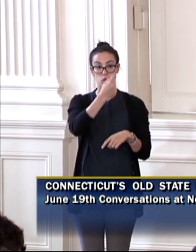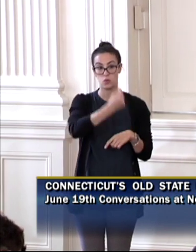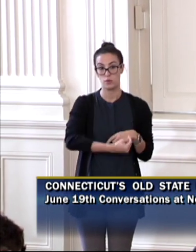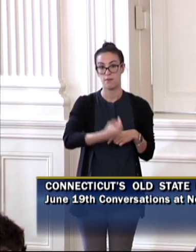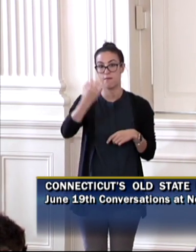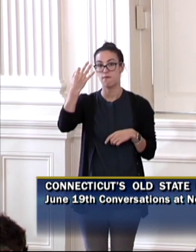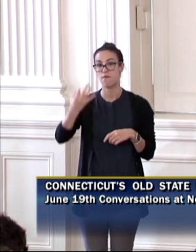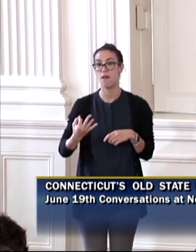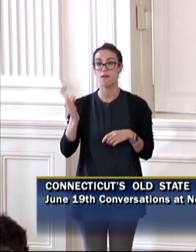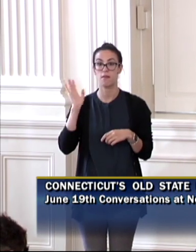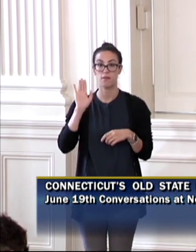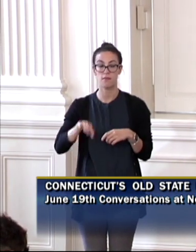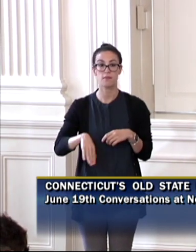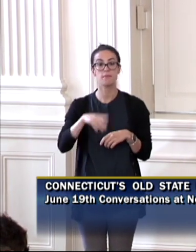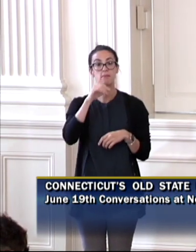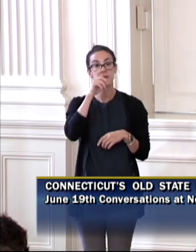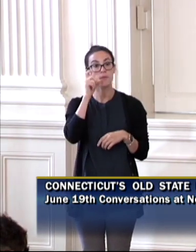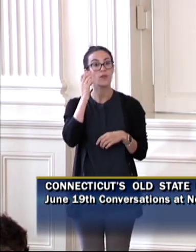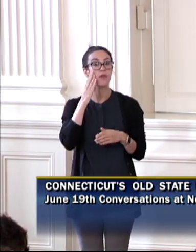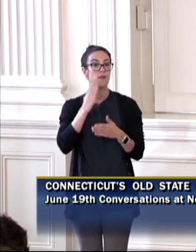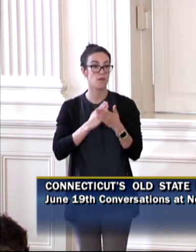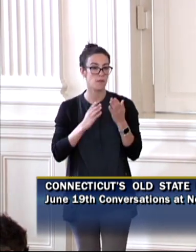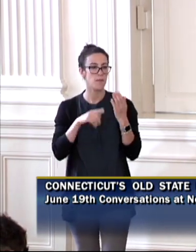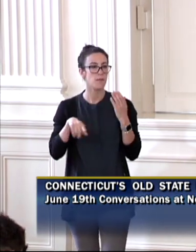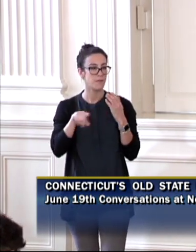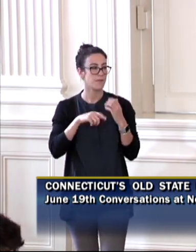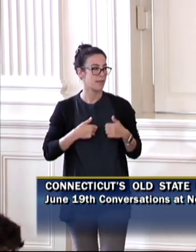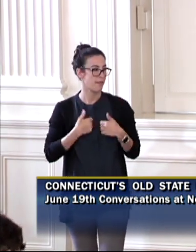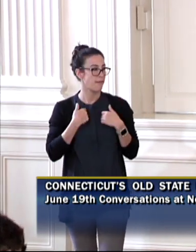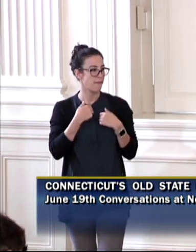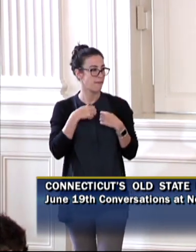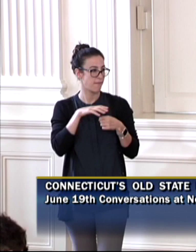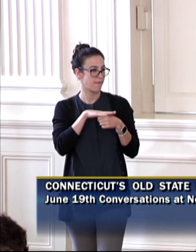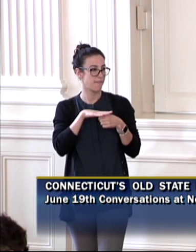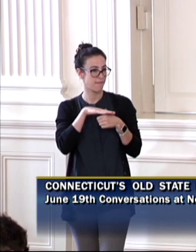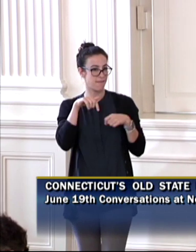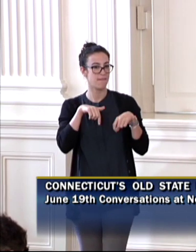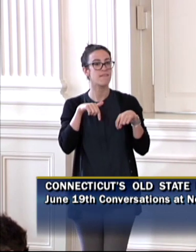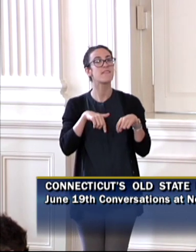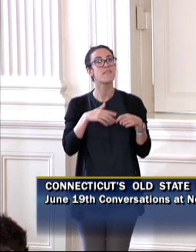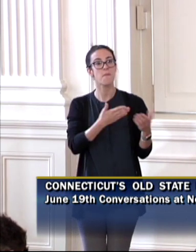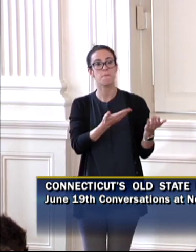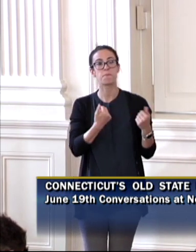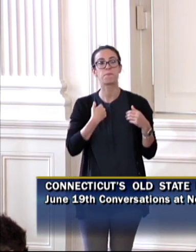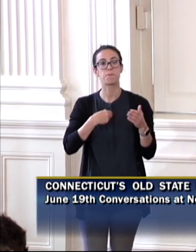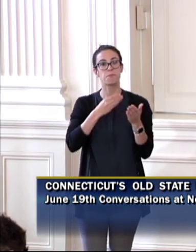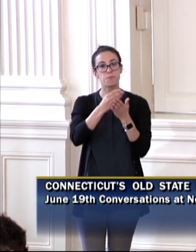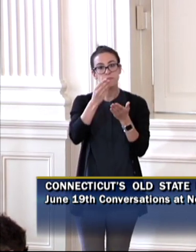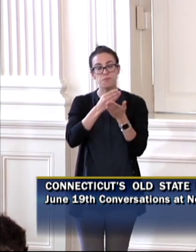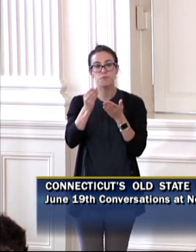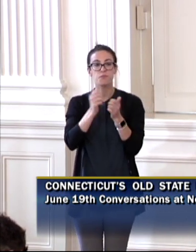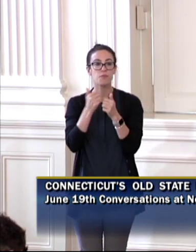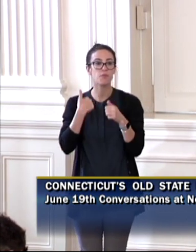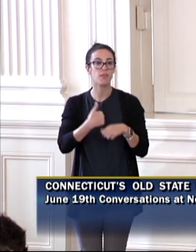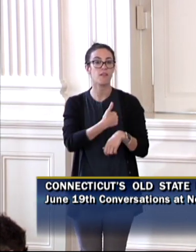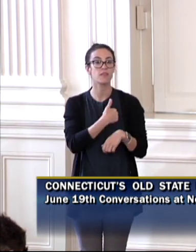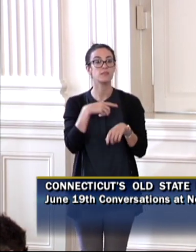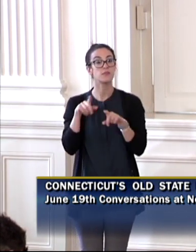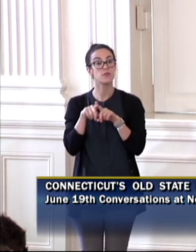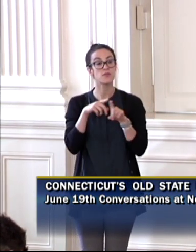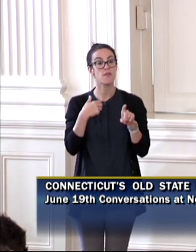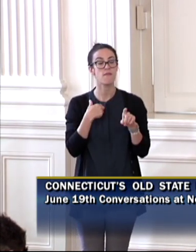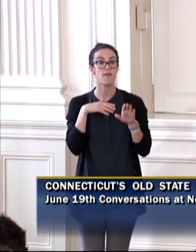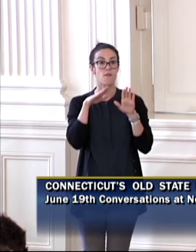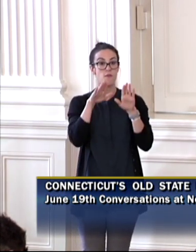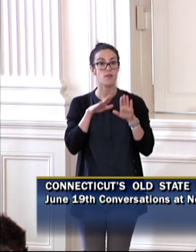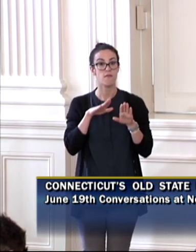the summer. I know some of you live locally because I recognize you, so do come and do some shopping with us. We also have a